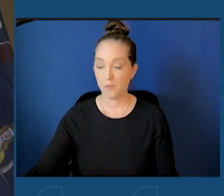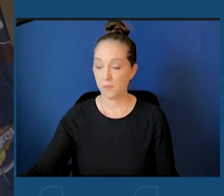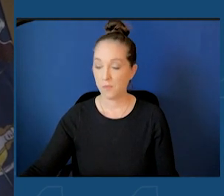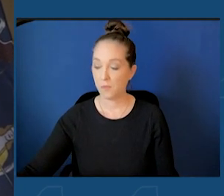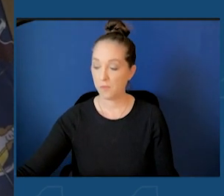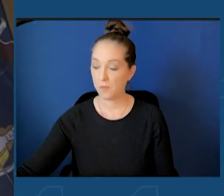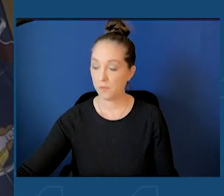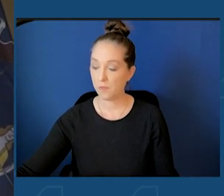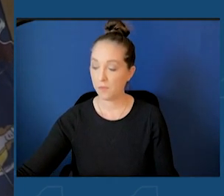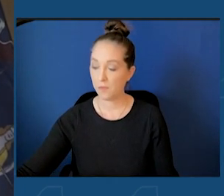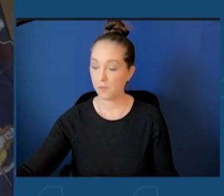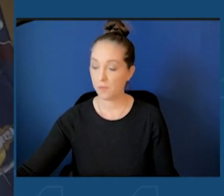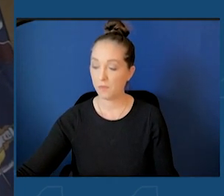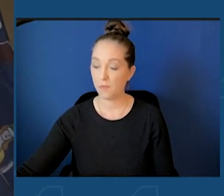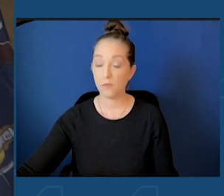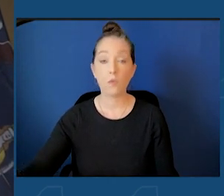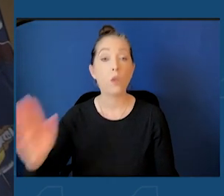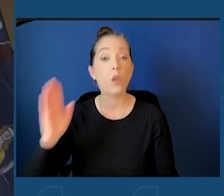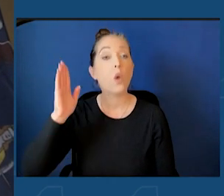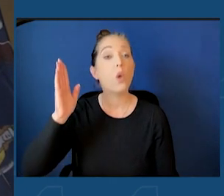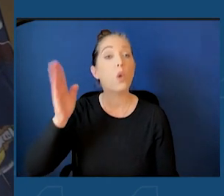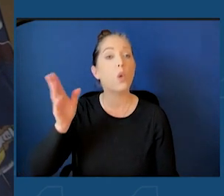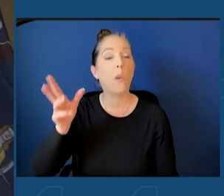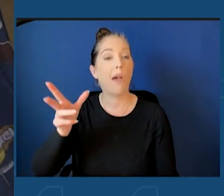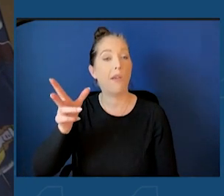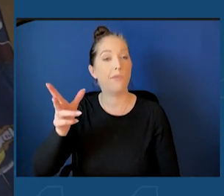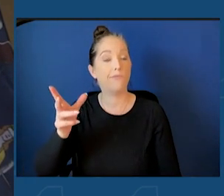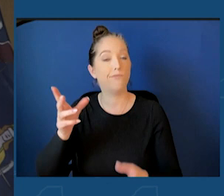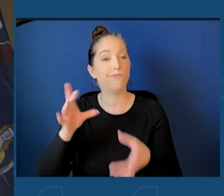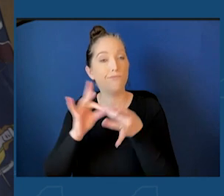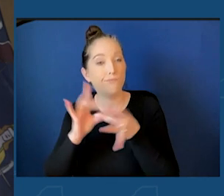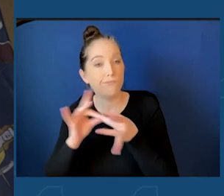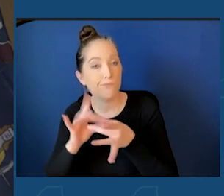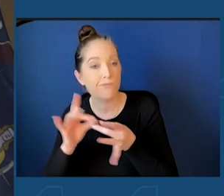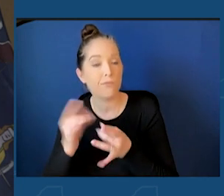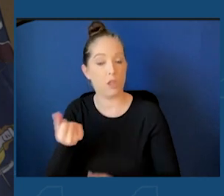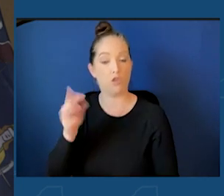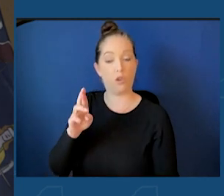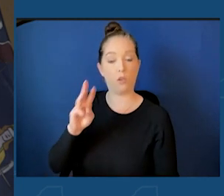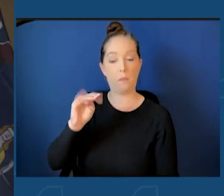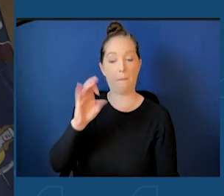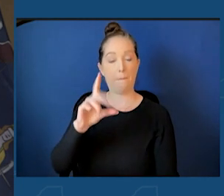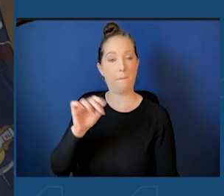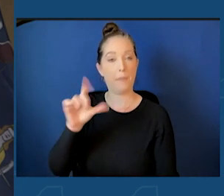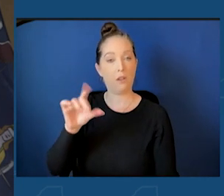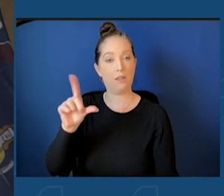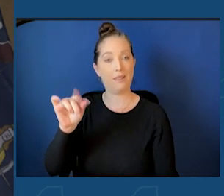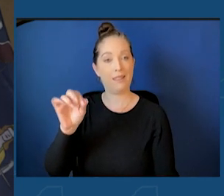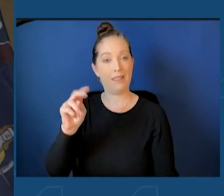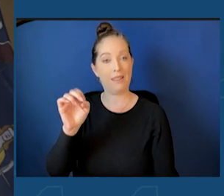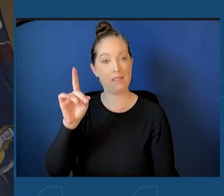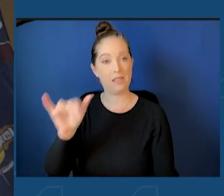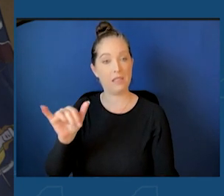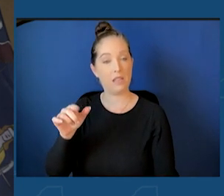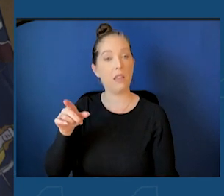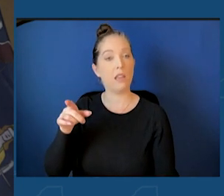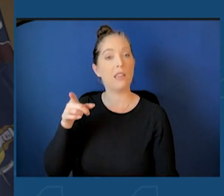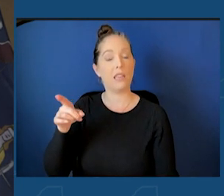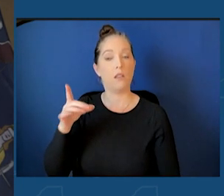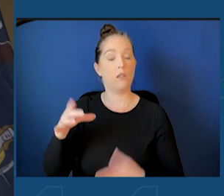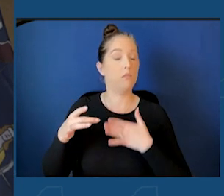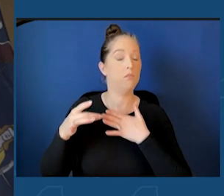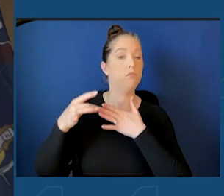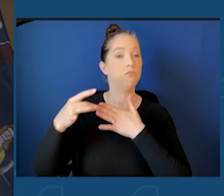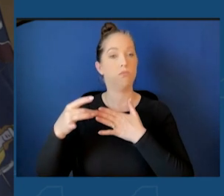You'll be hearing from Dr. Michael Lindsay, who's the professor of social work here at NYU, but also is a leading expert on